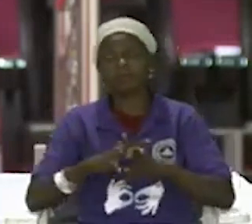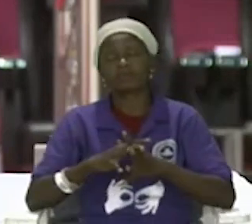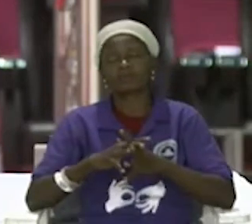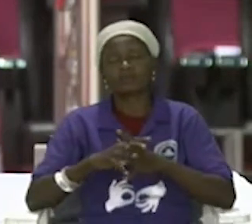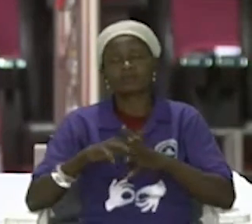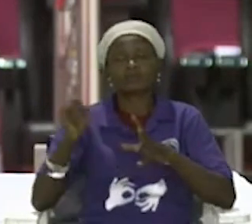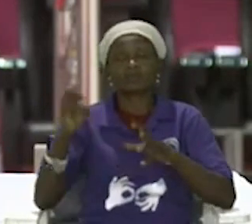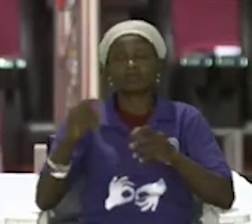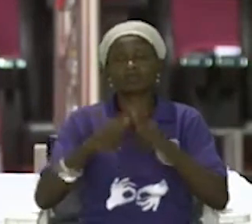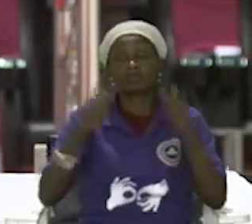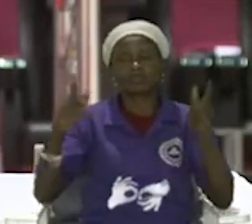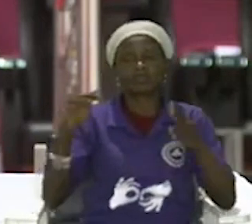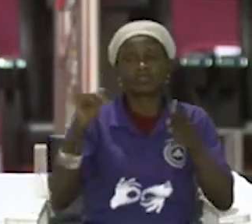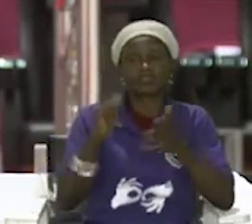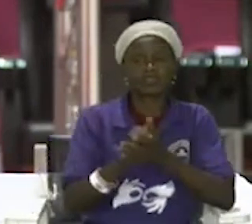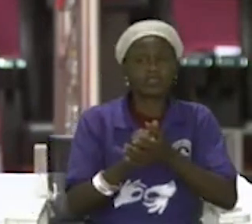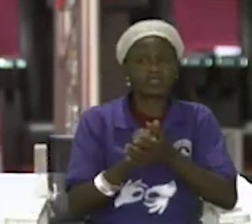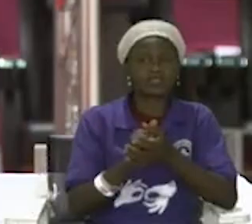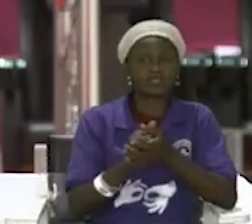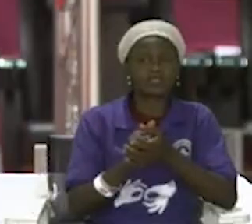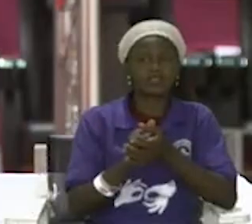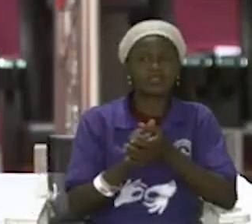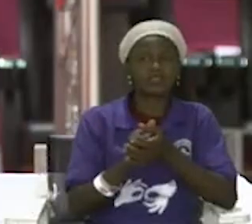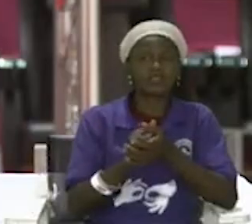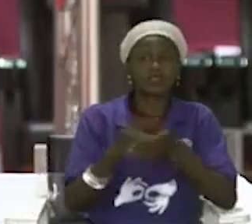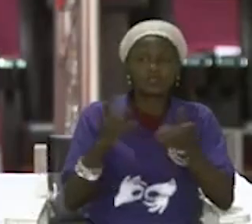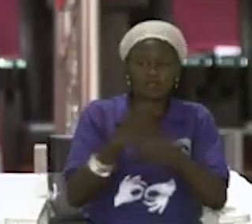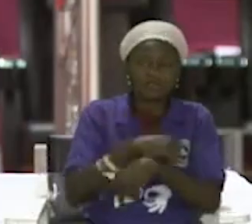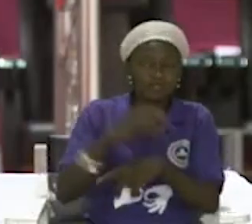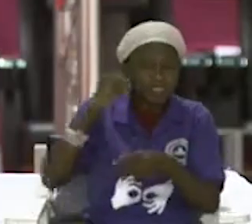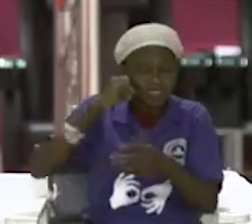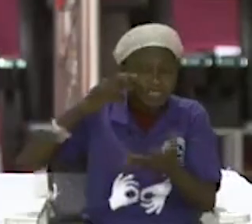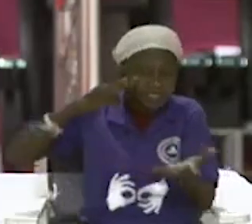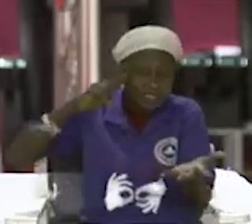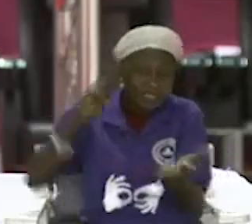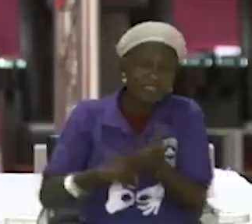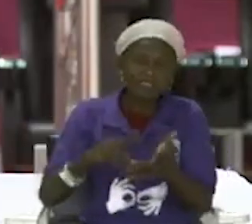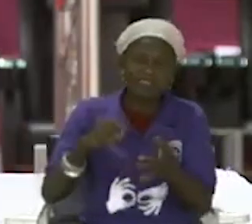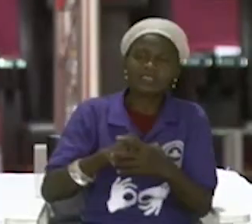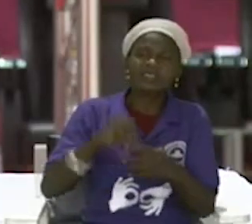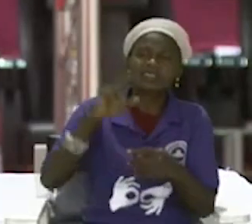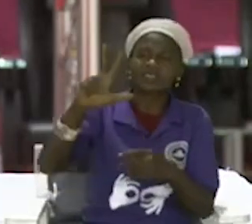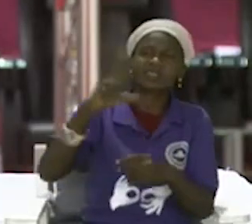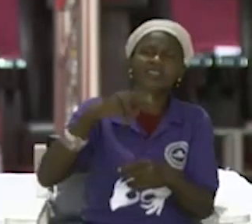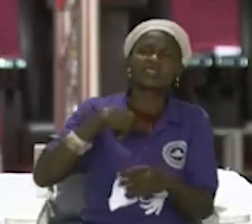So great today, he's recognized in three religions: